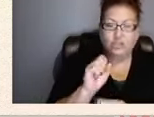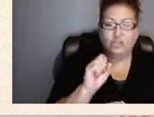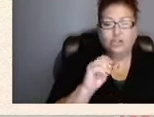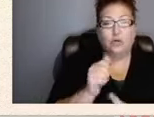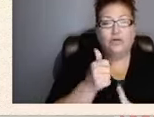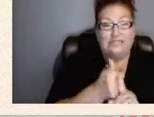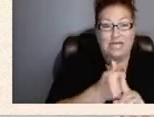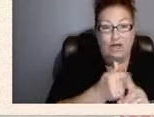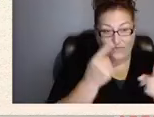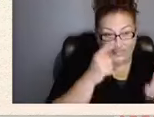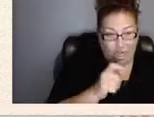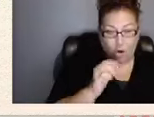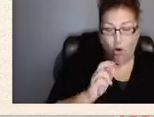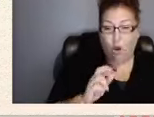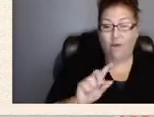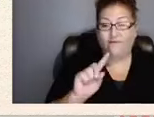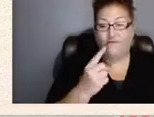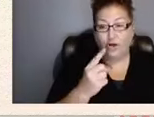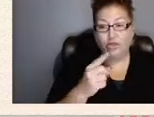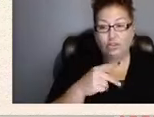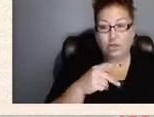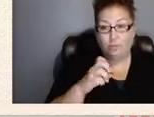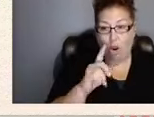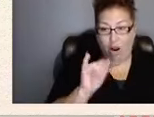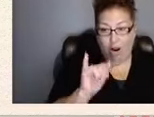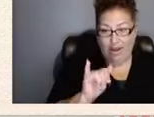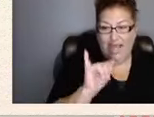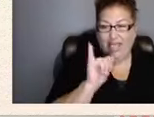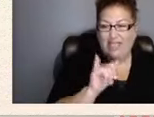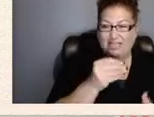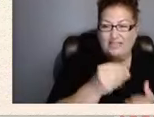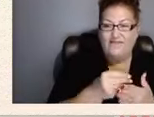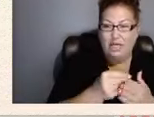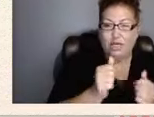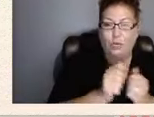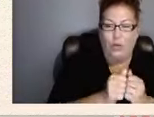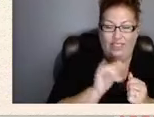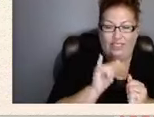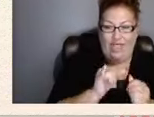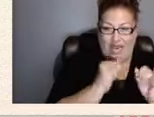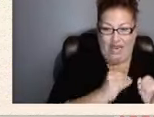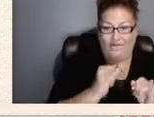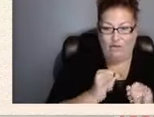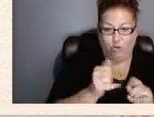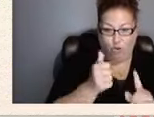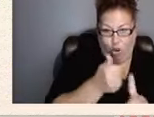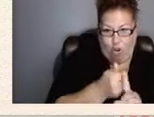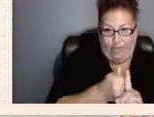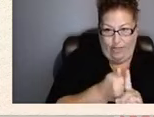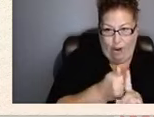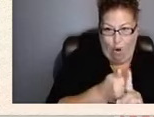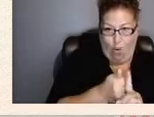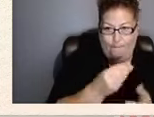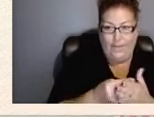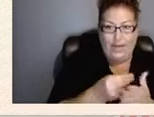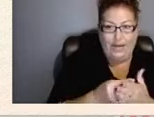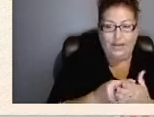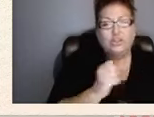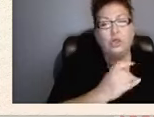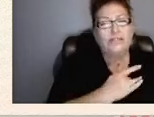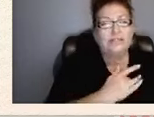first-party special needs trust is funded with the individual's own money. So typically there